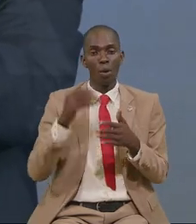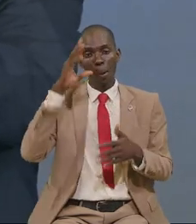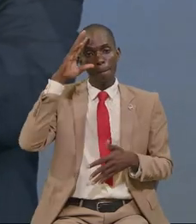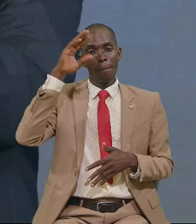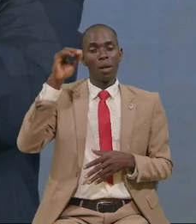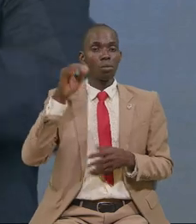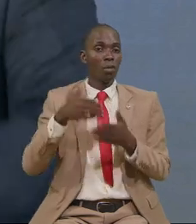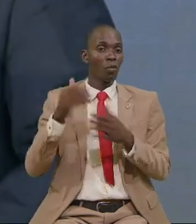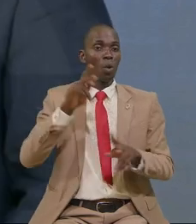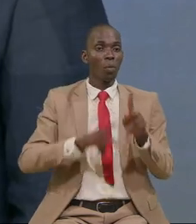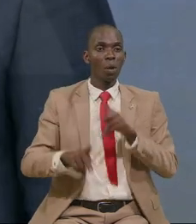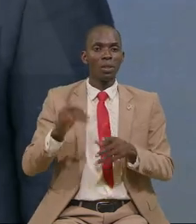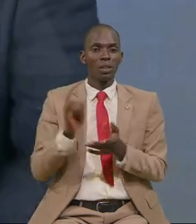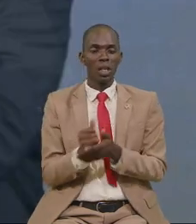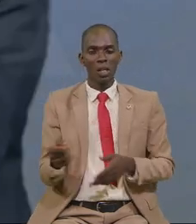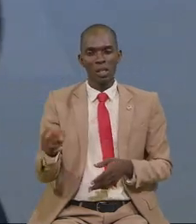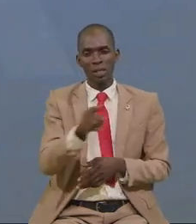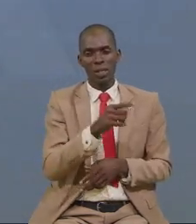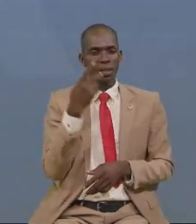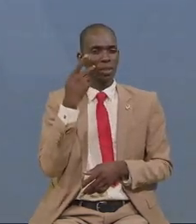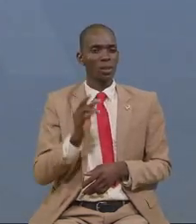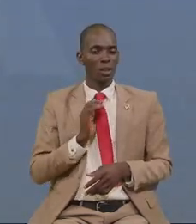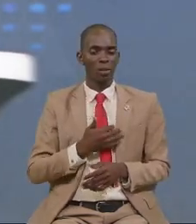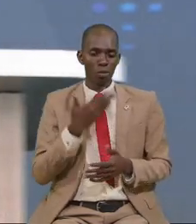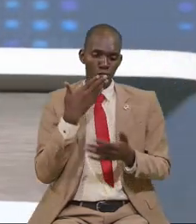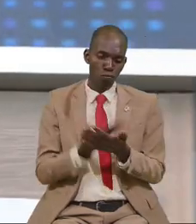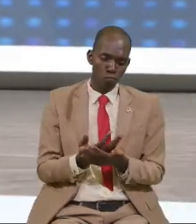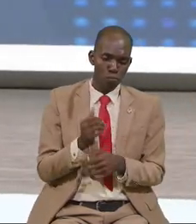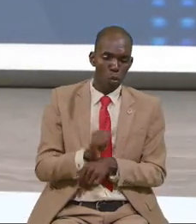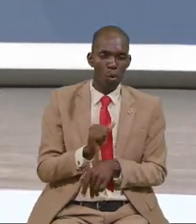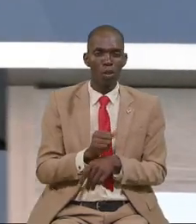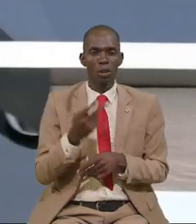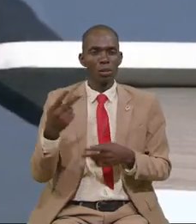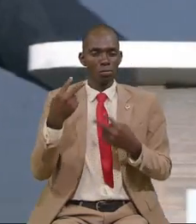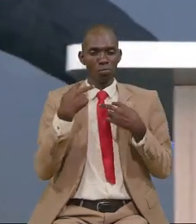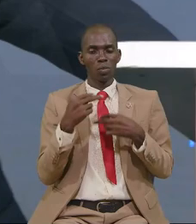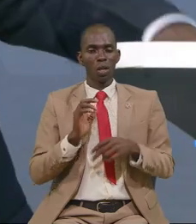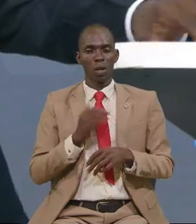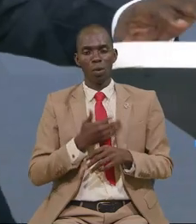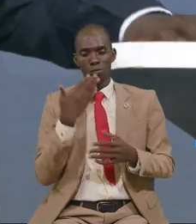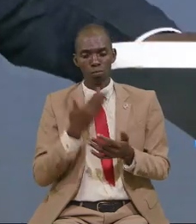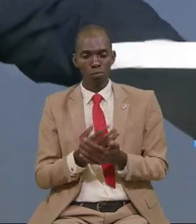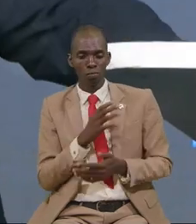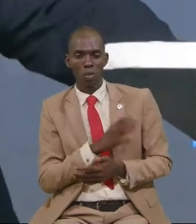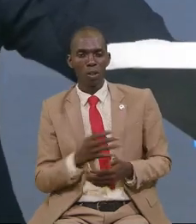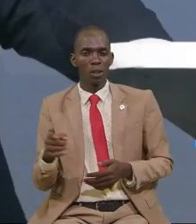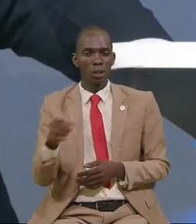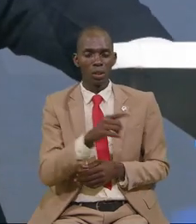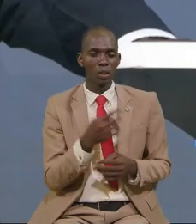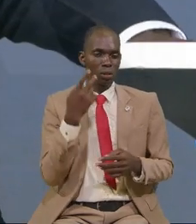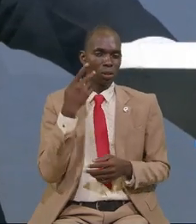good works, they see our good character, they see our gracious behavior, and